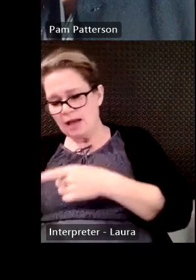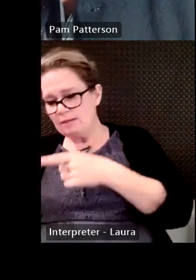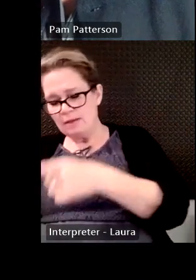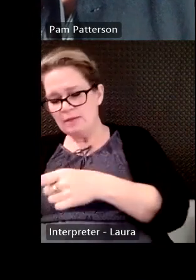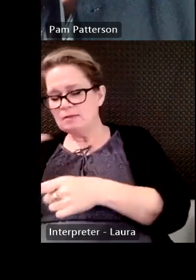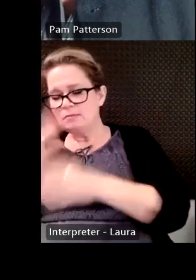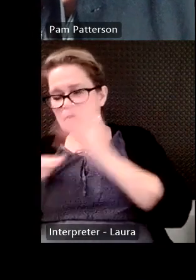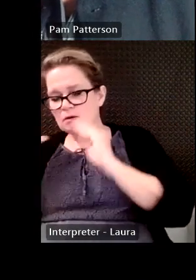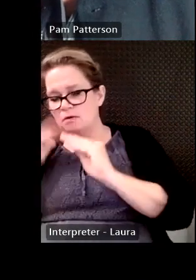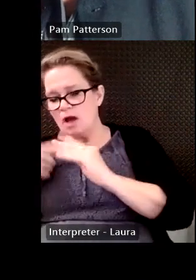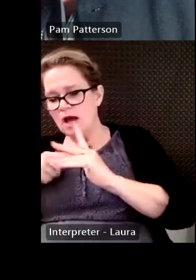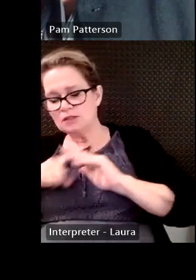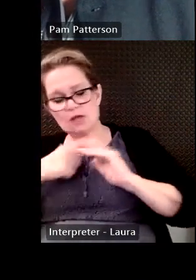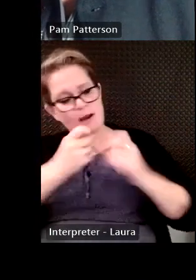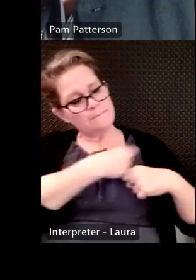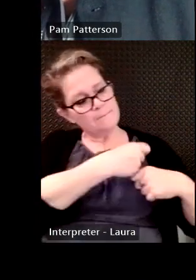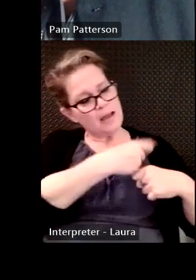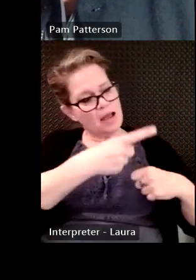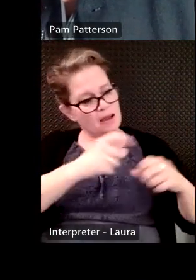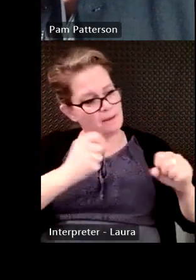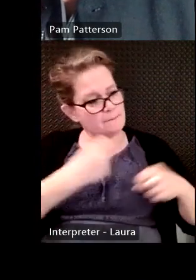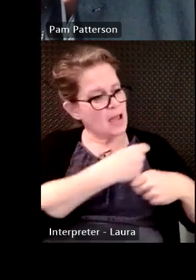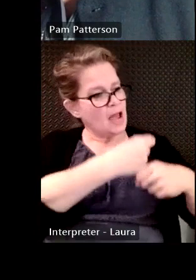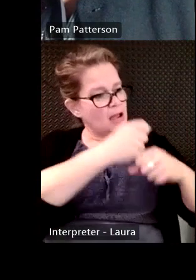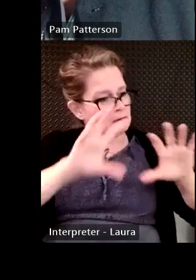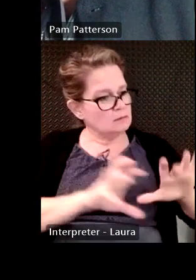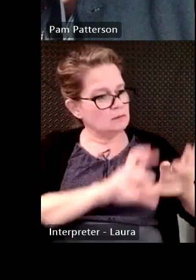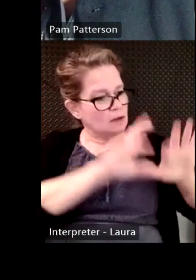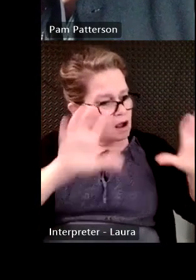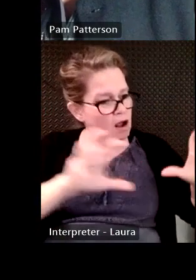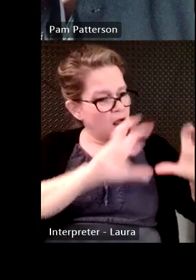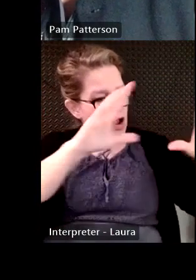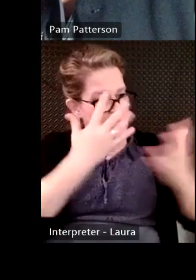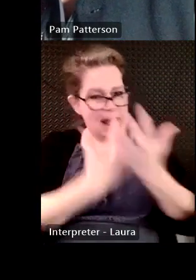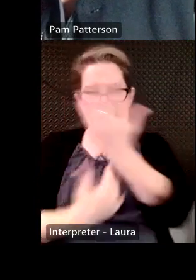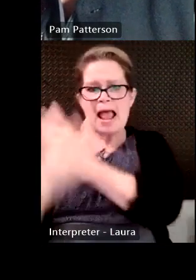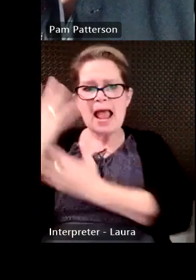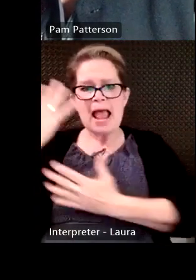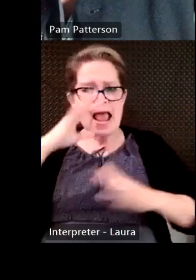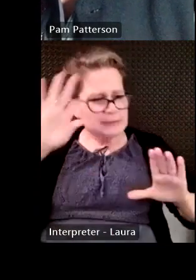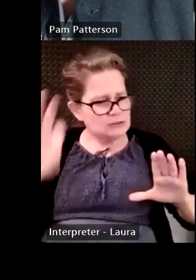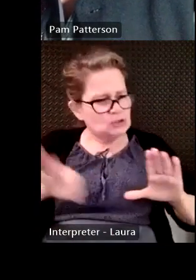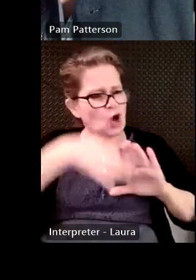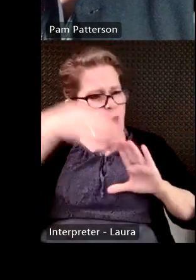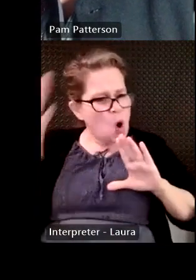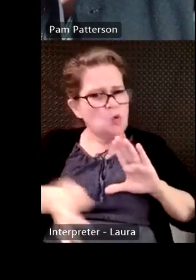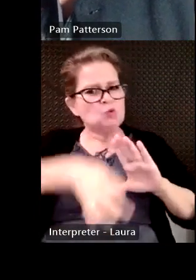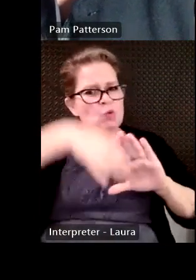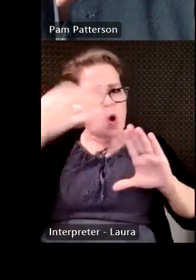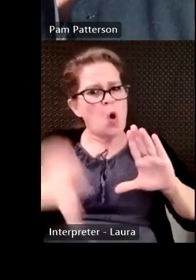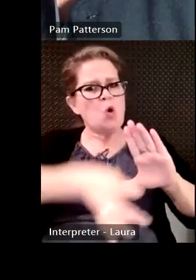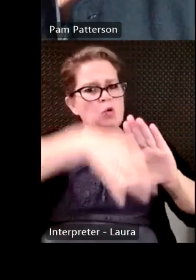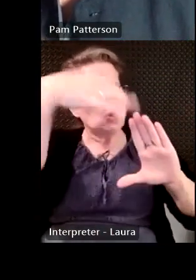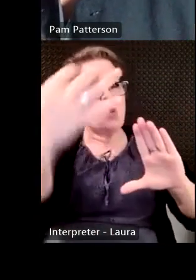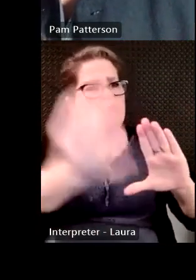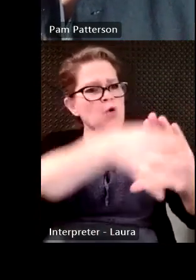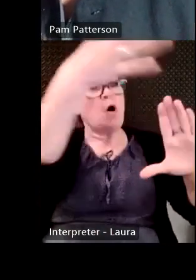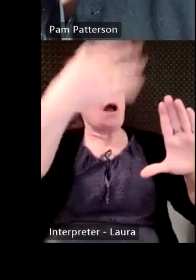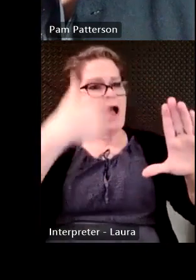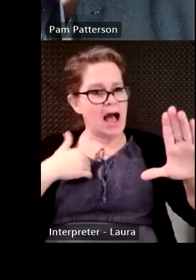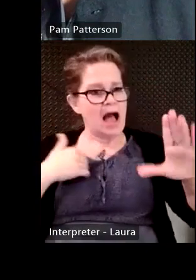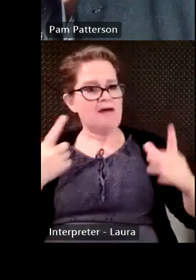I sewed the body by hand and stuffed it with daily planners, used palette paper, assignment sheets, and other detritus until it burst